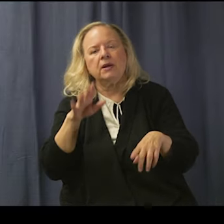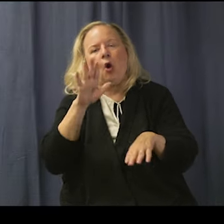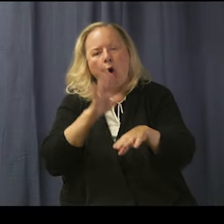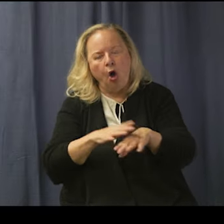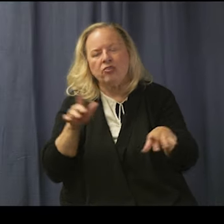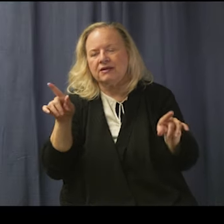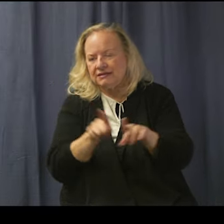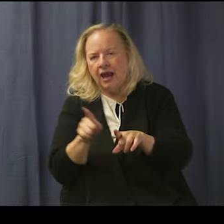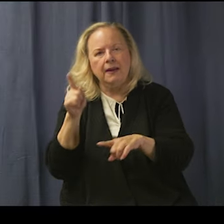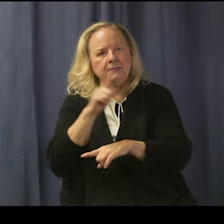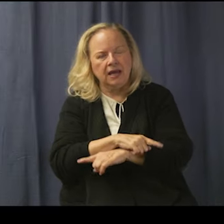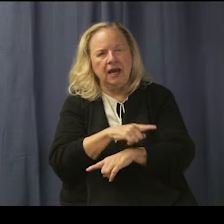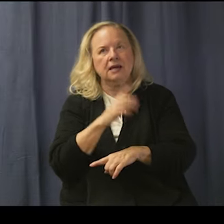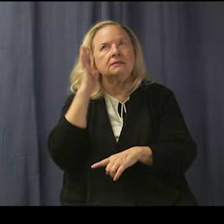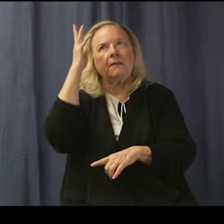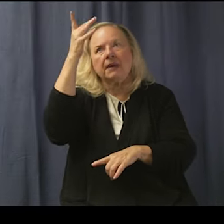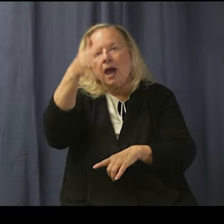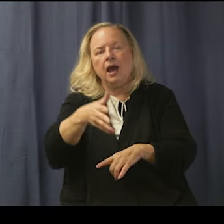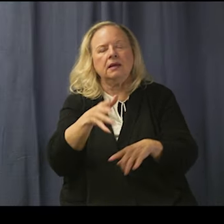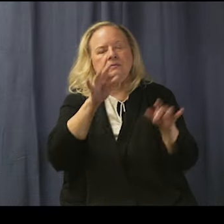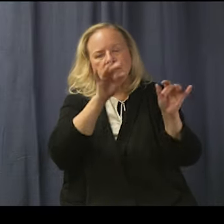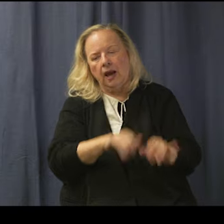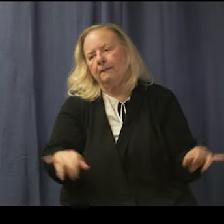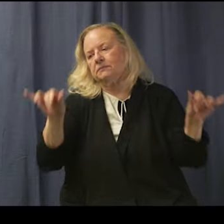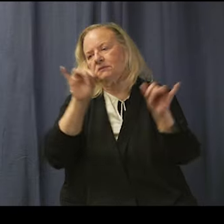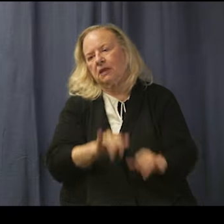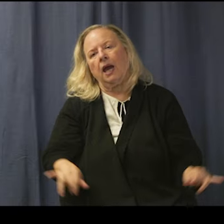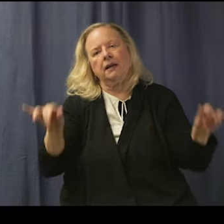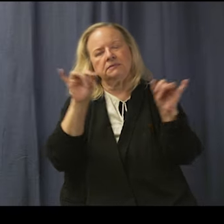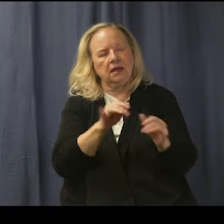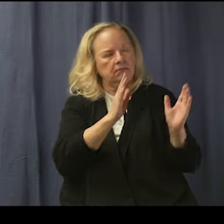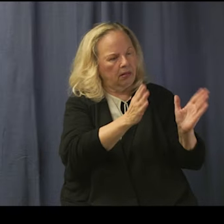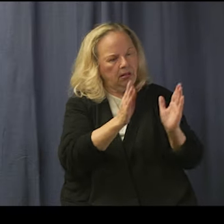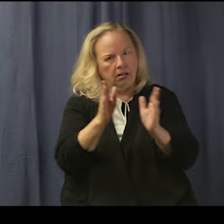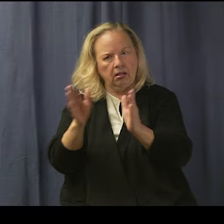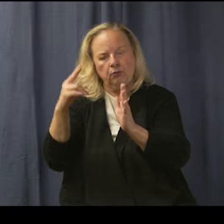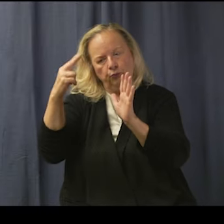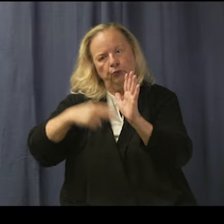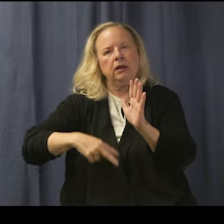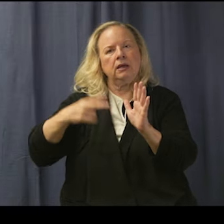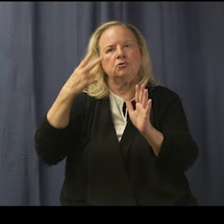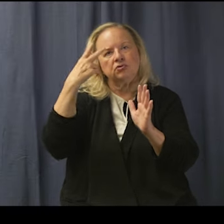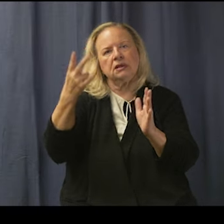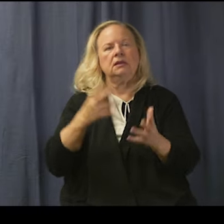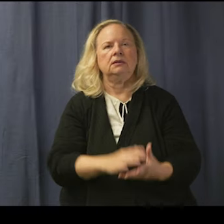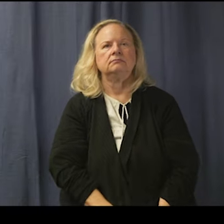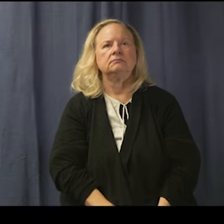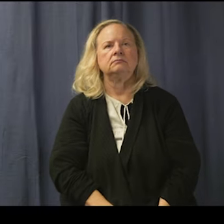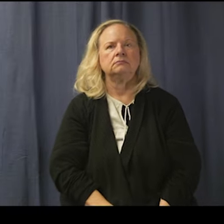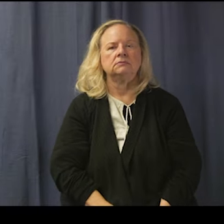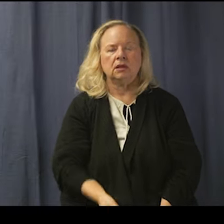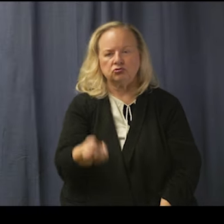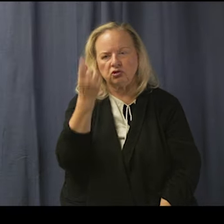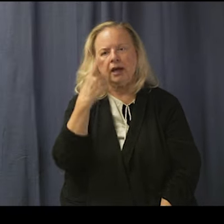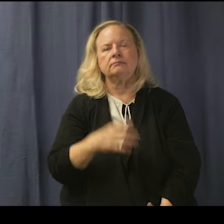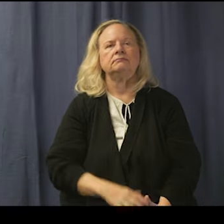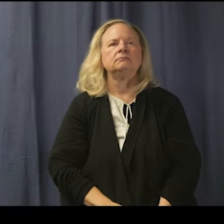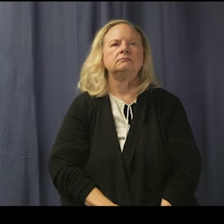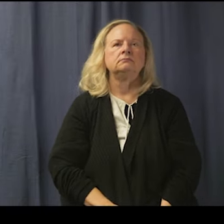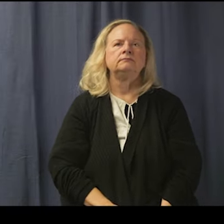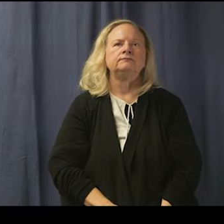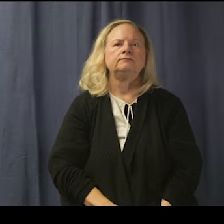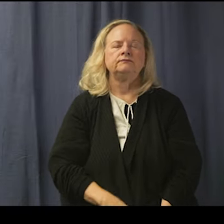on this day some year. This is why you have to get on God's calendar. Then when you read, you can see the pattern.